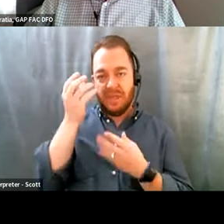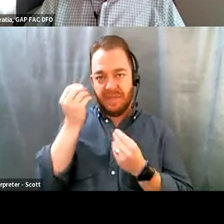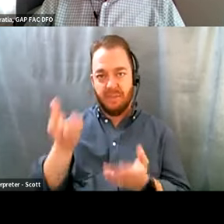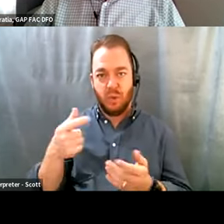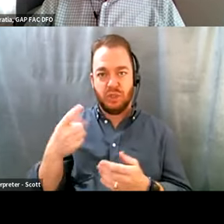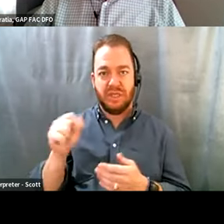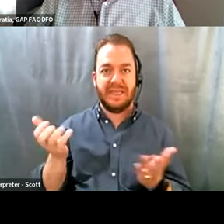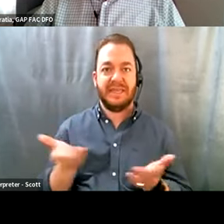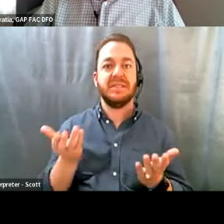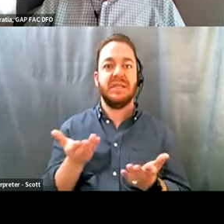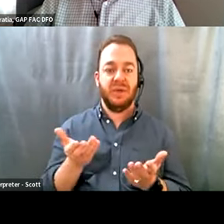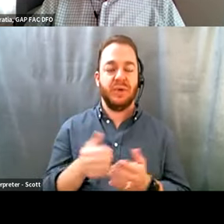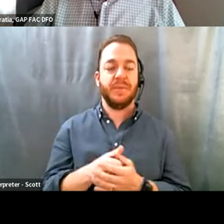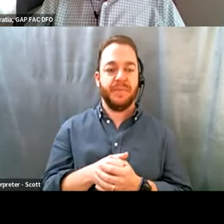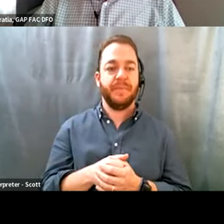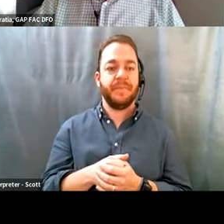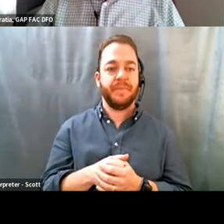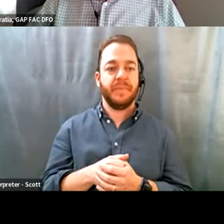the GSA exists and what they do.